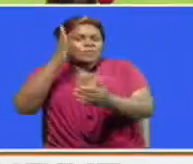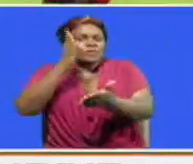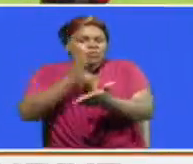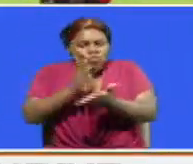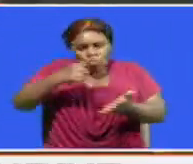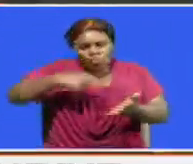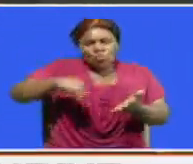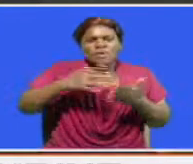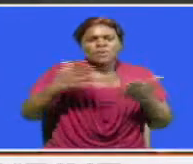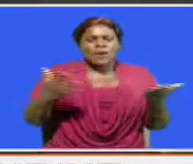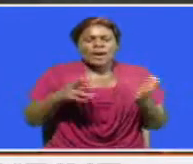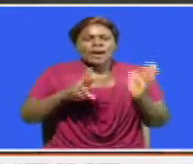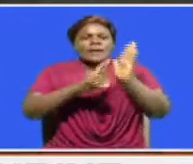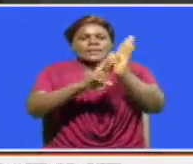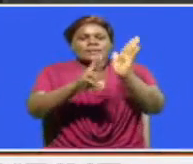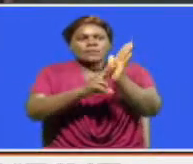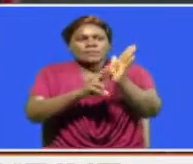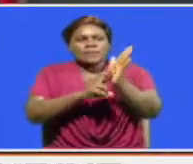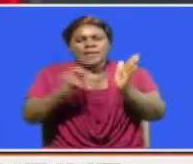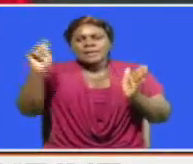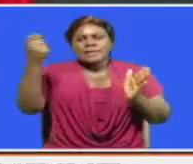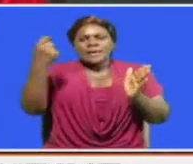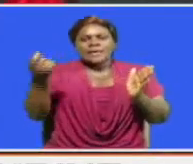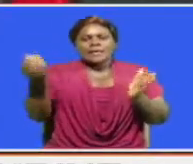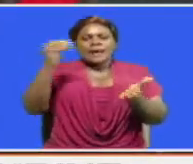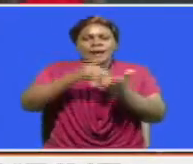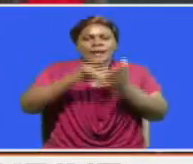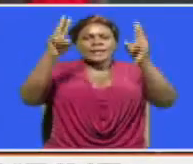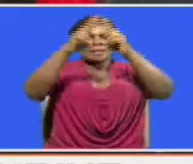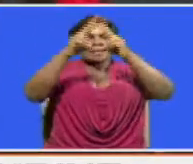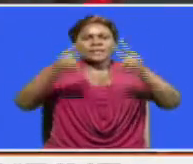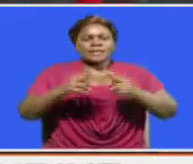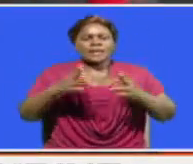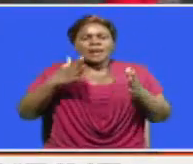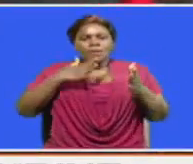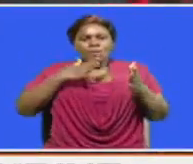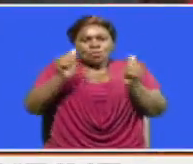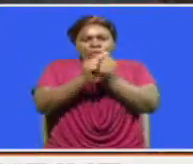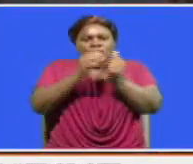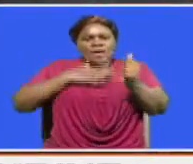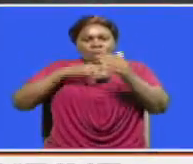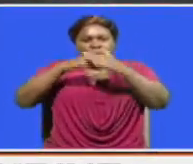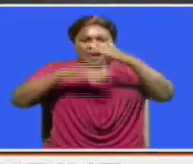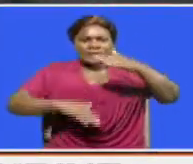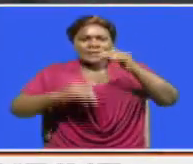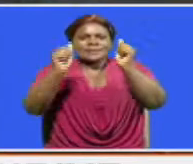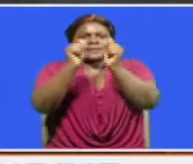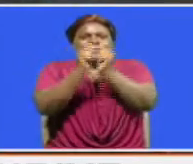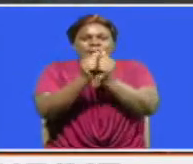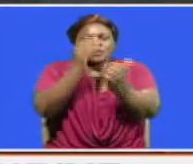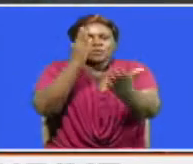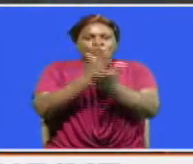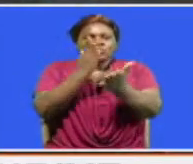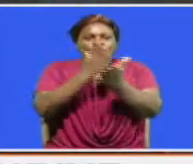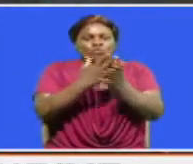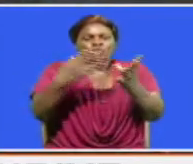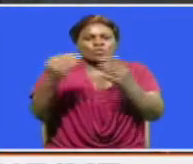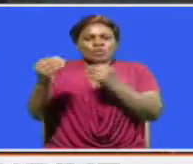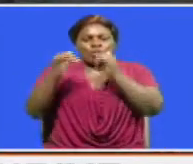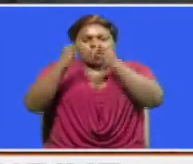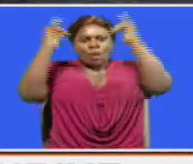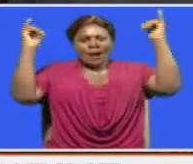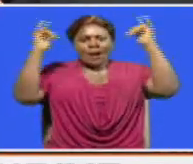will be representing Kenya again internationally with our under 10. We will definitely go and bring a cup